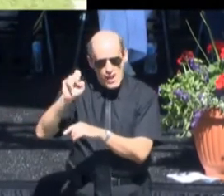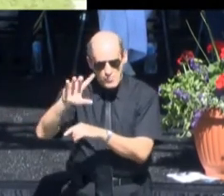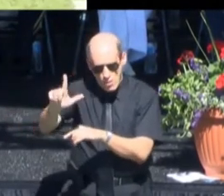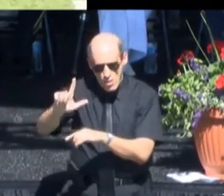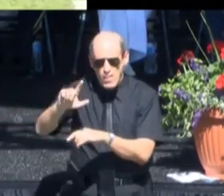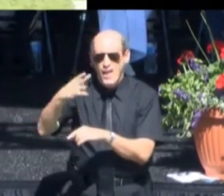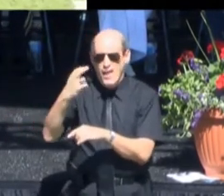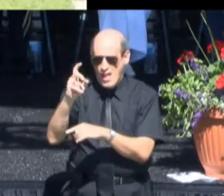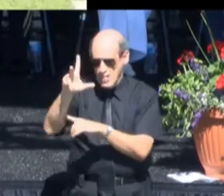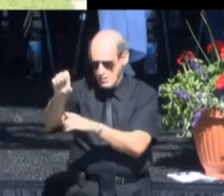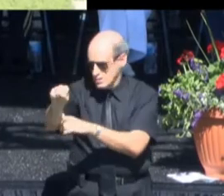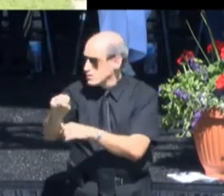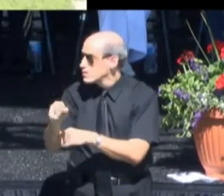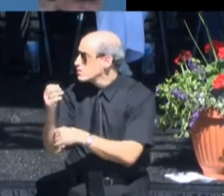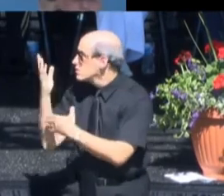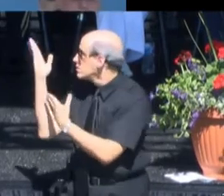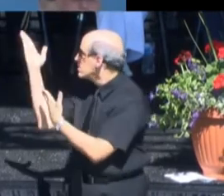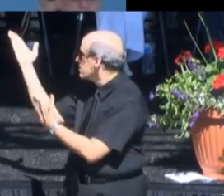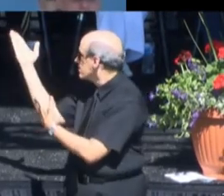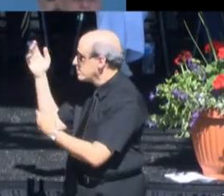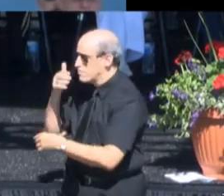Hellis.